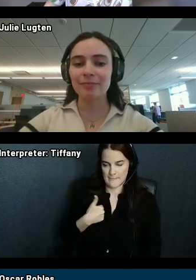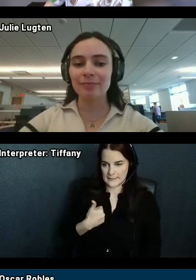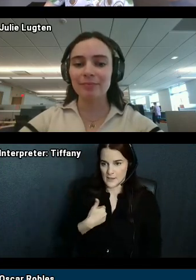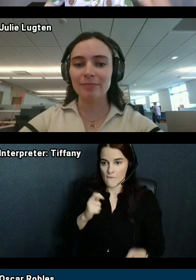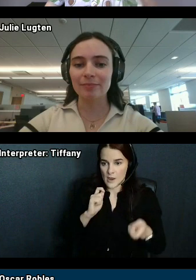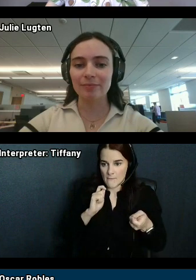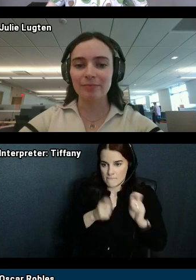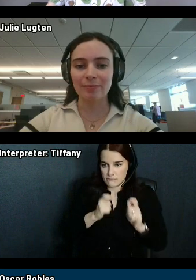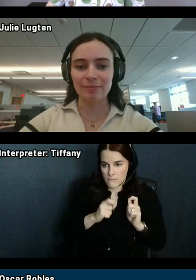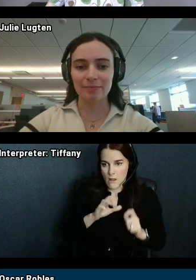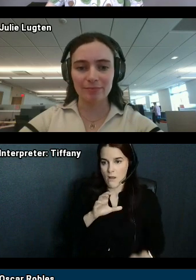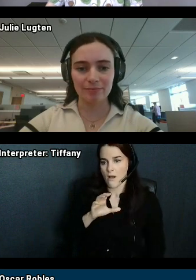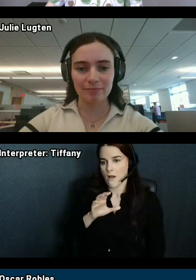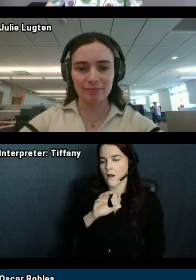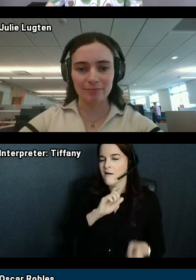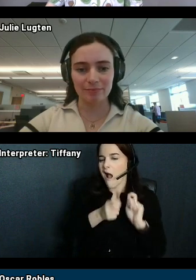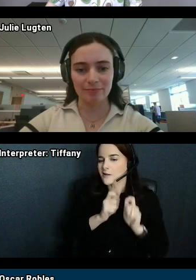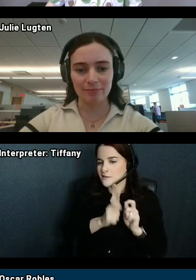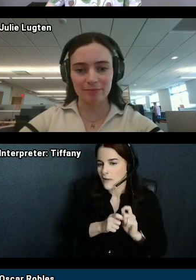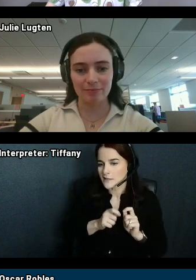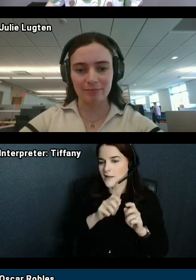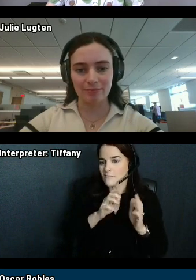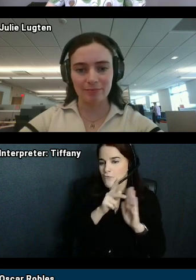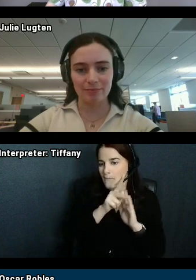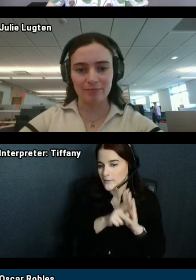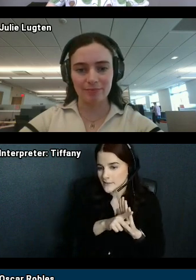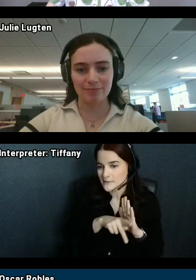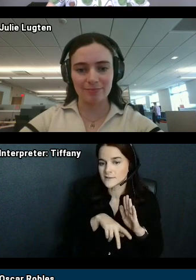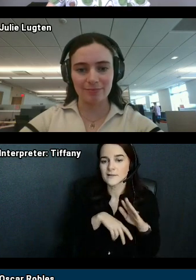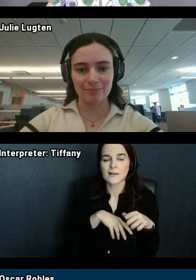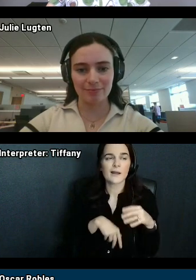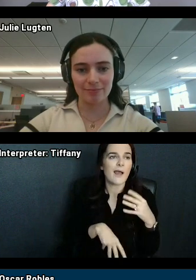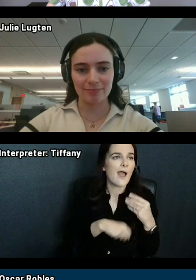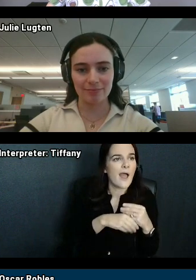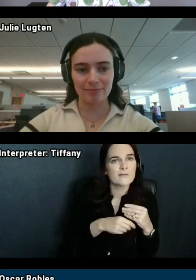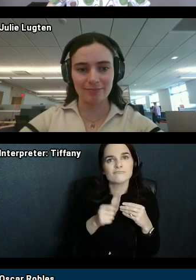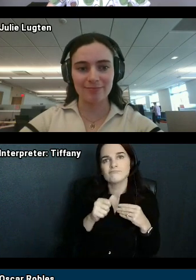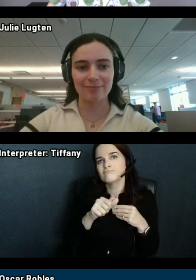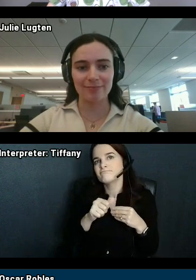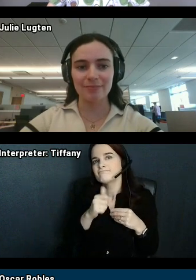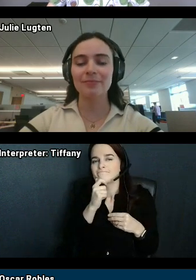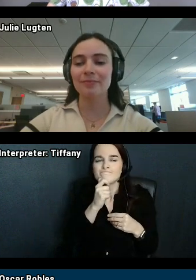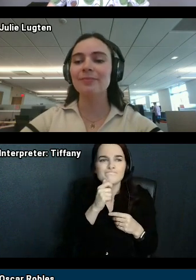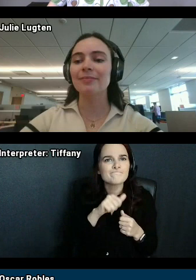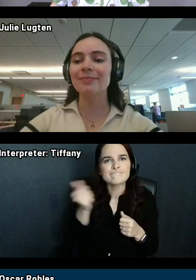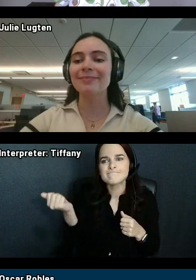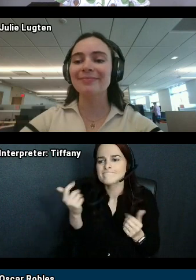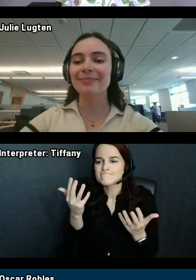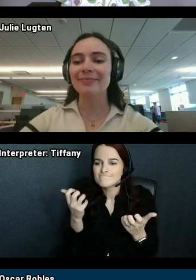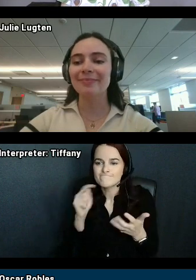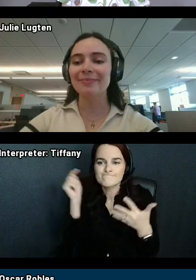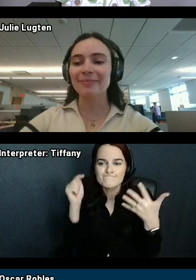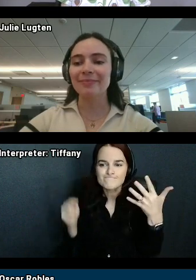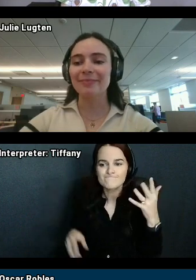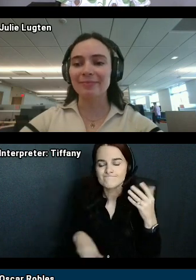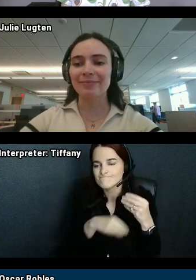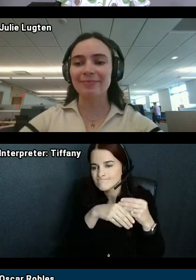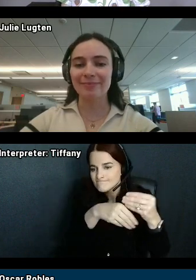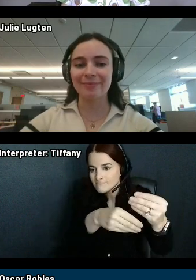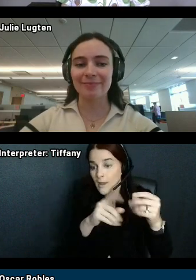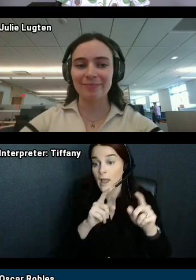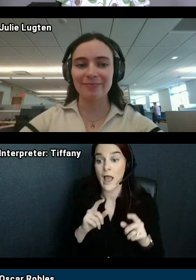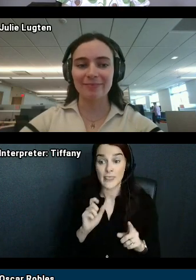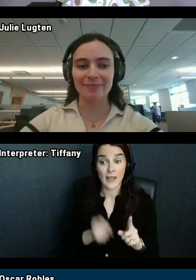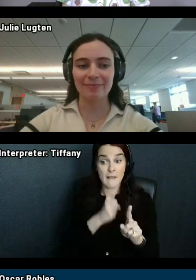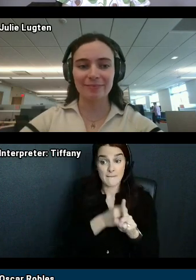properties here. Then I can add any other property that I want. And this impacts only my portal, not my whole team's